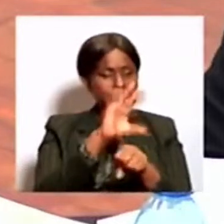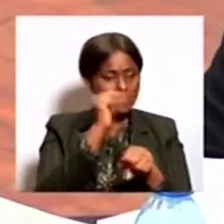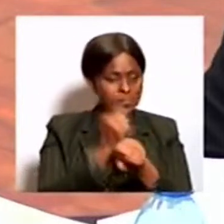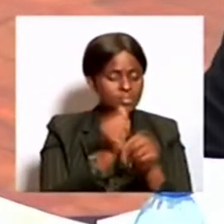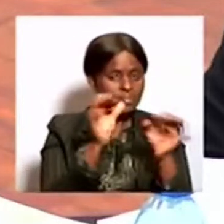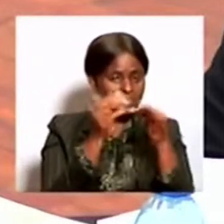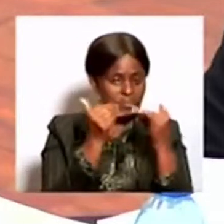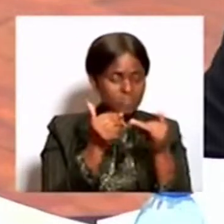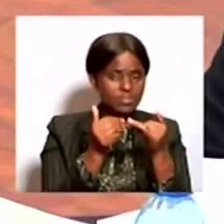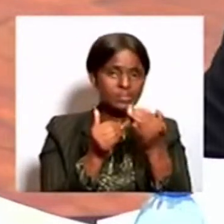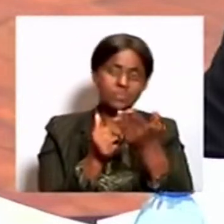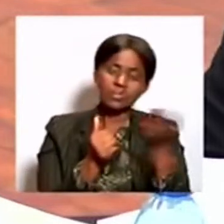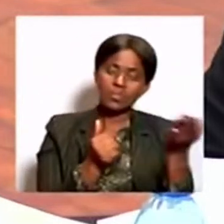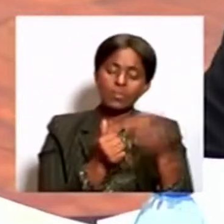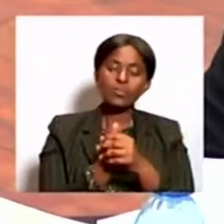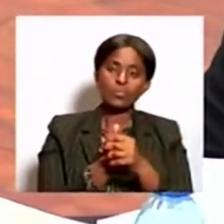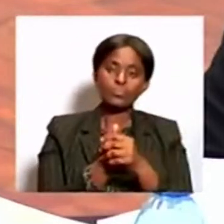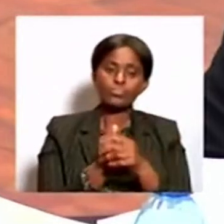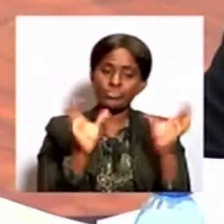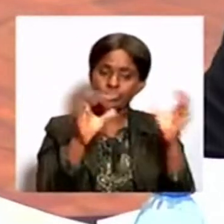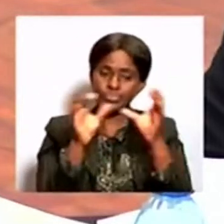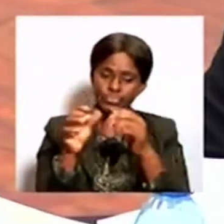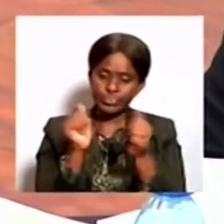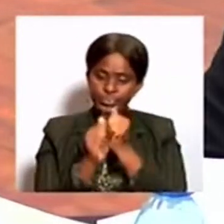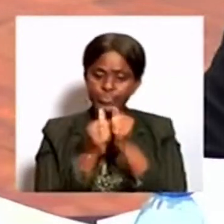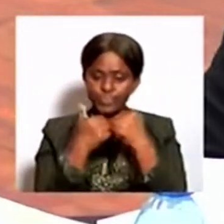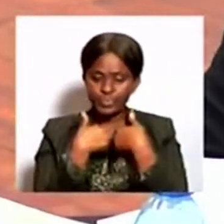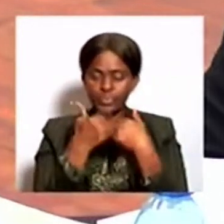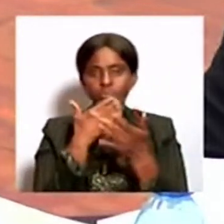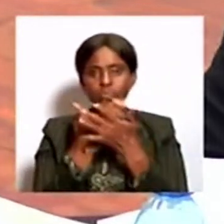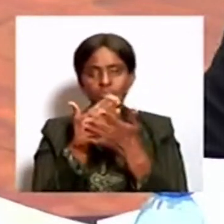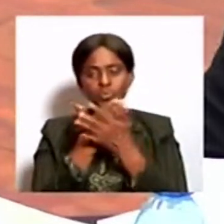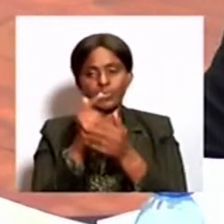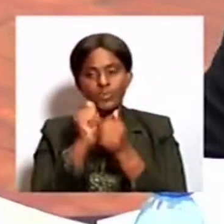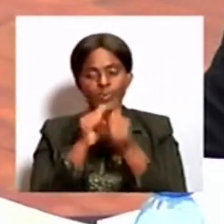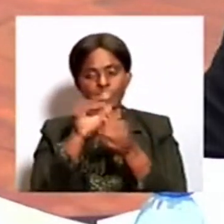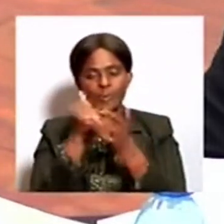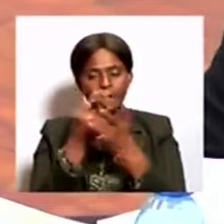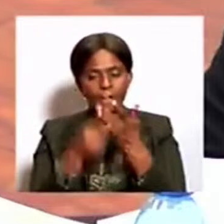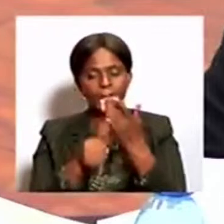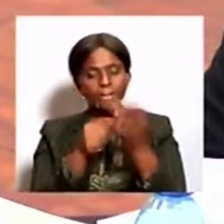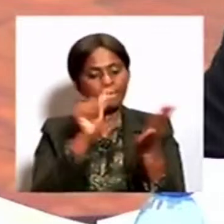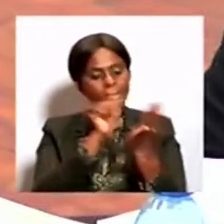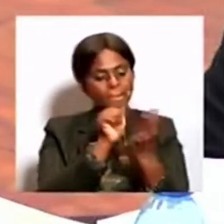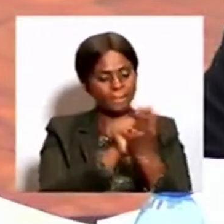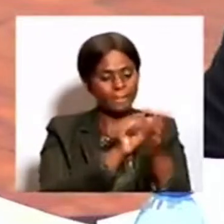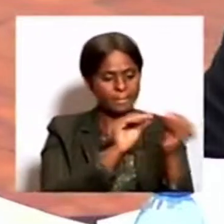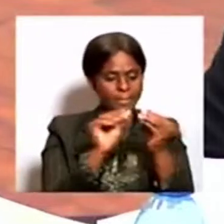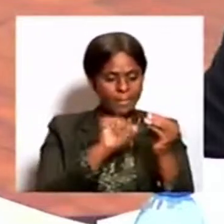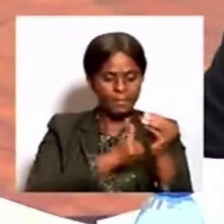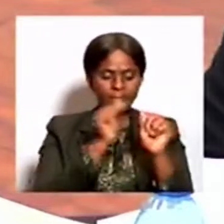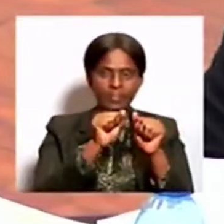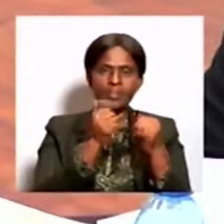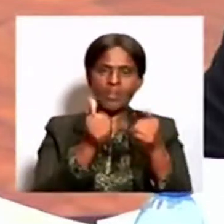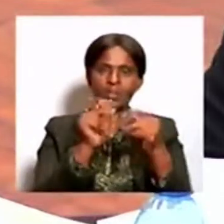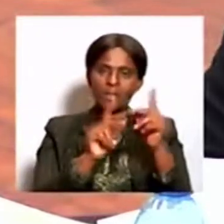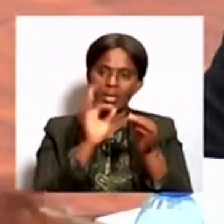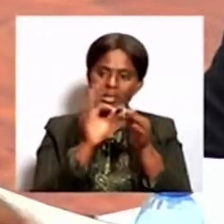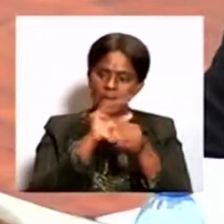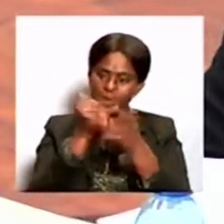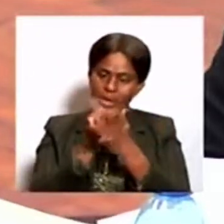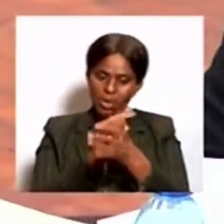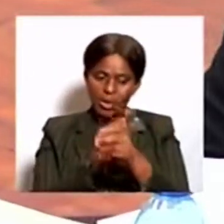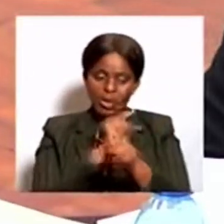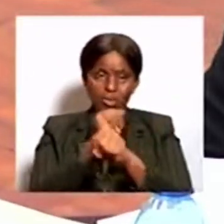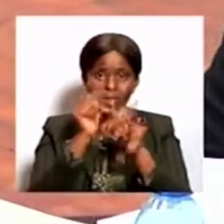of the councils privileged to actually, because of the proximity to Lusaka, we're able to save our people. If all of us work as